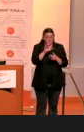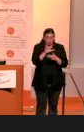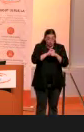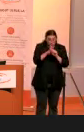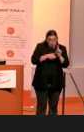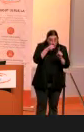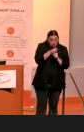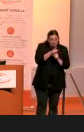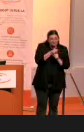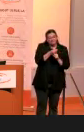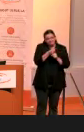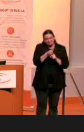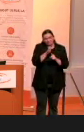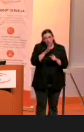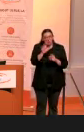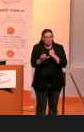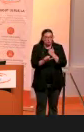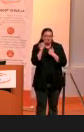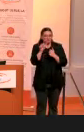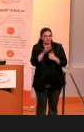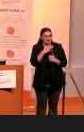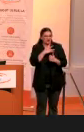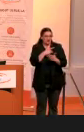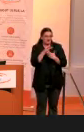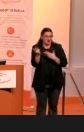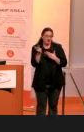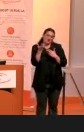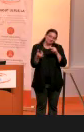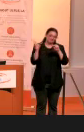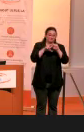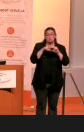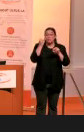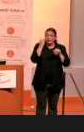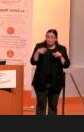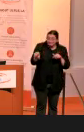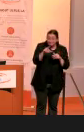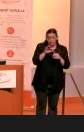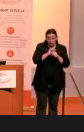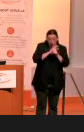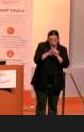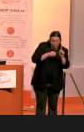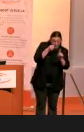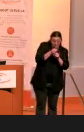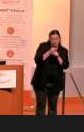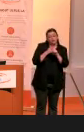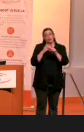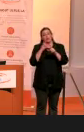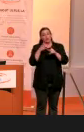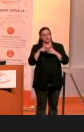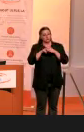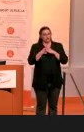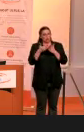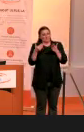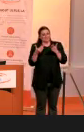at increased risk. So again, if you have had COVID or developed COVID and you start having